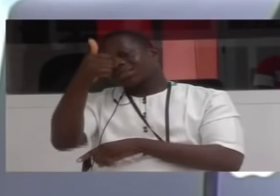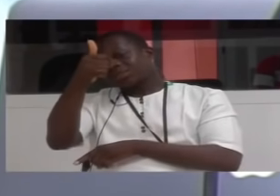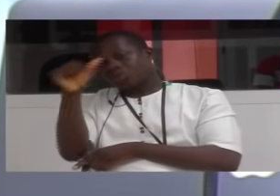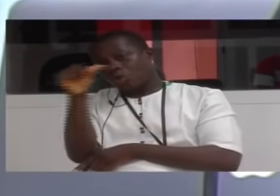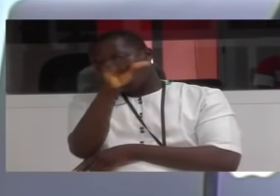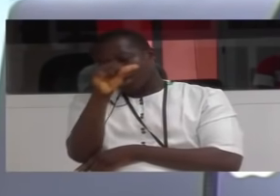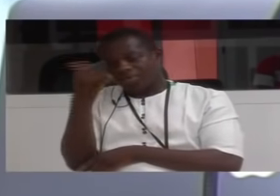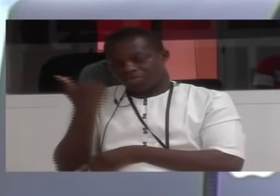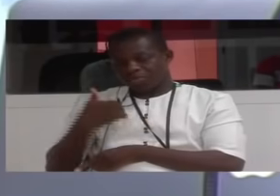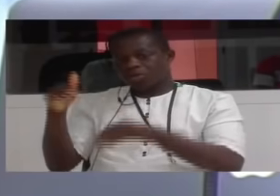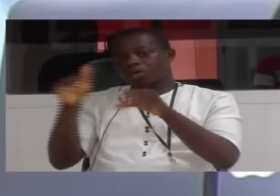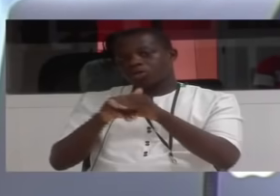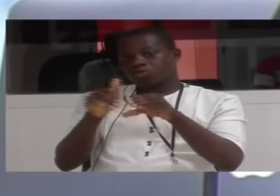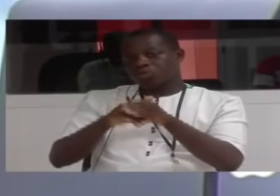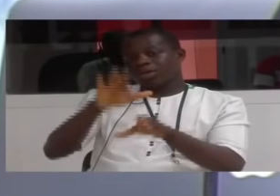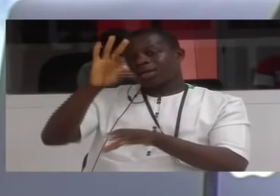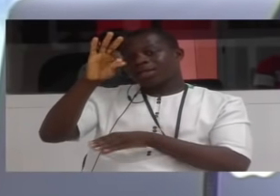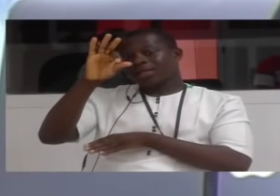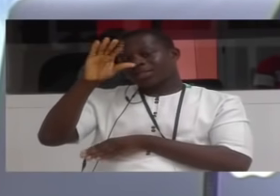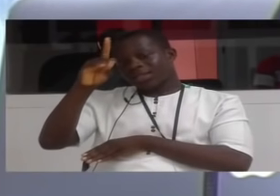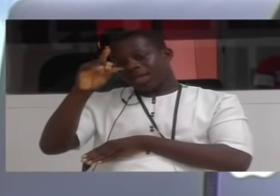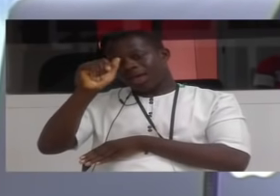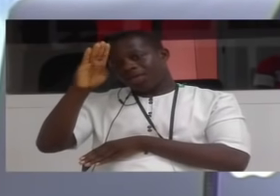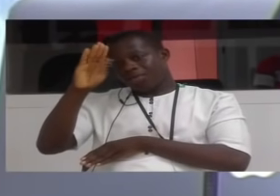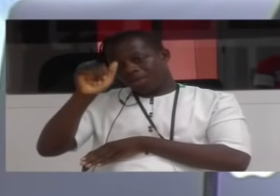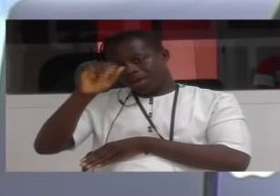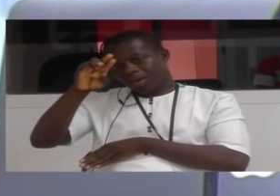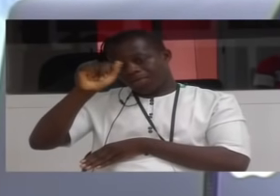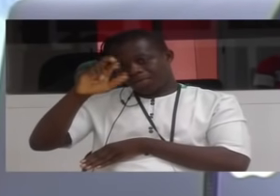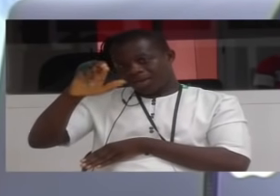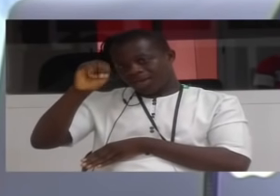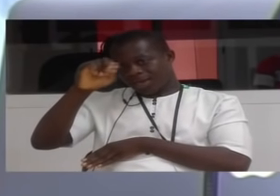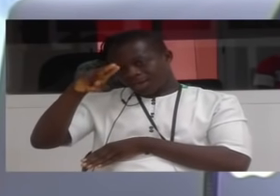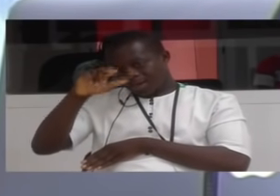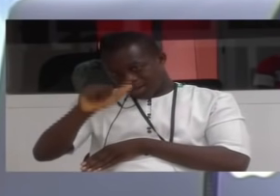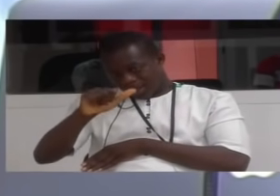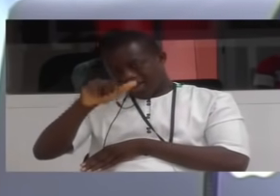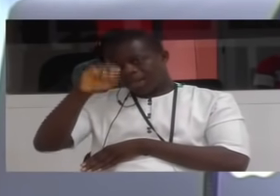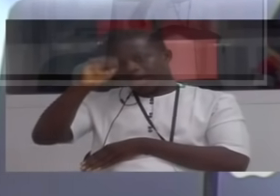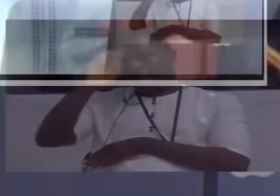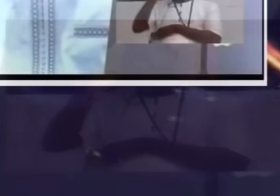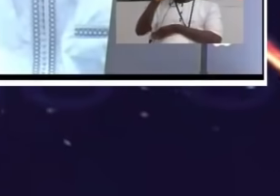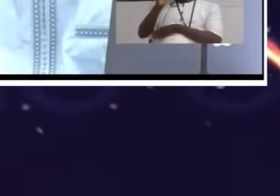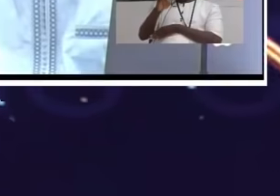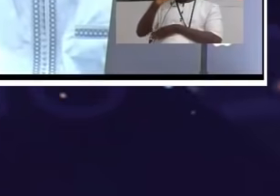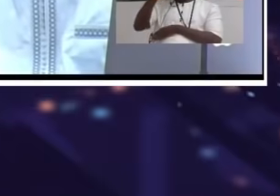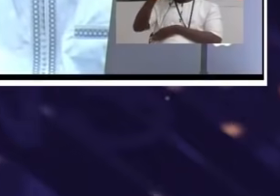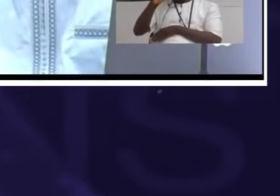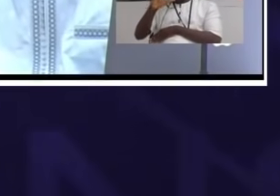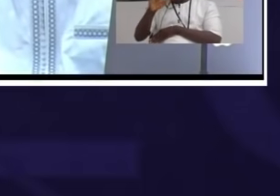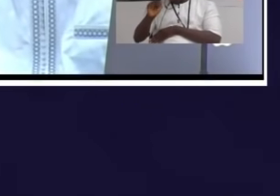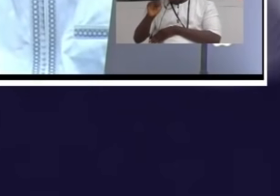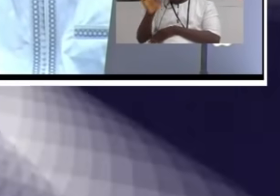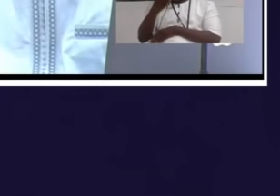Man Lafikor, Ibulo, and others. Massiré Diame, Bokangen, Tinirei Gai, Feka,